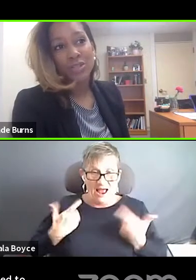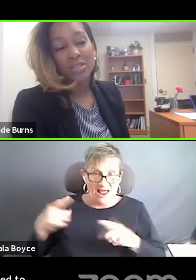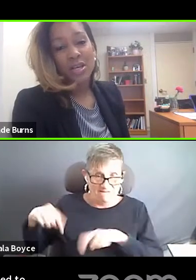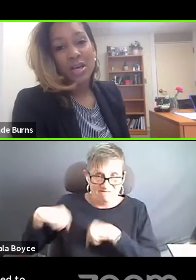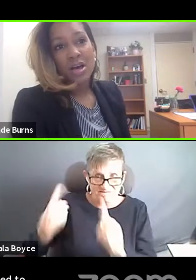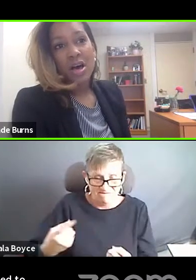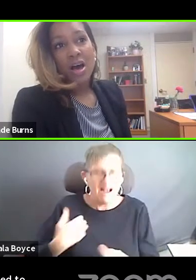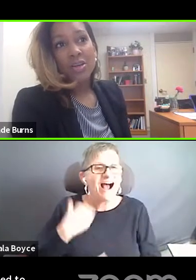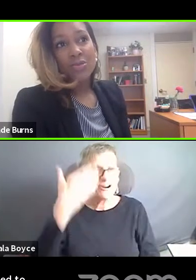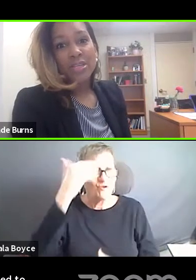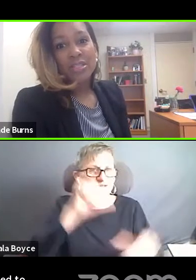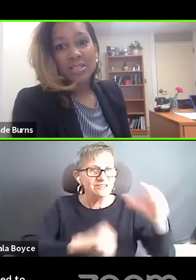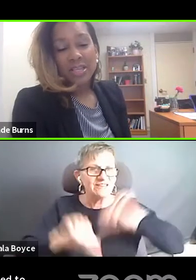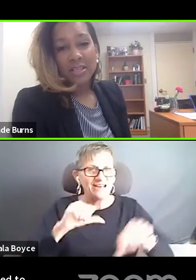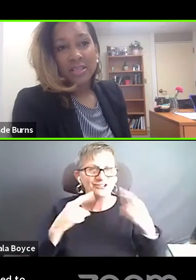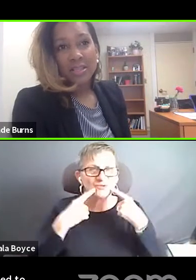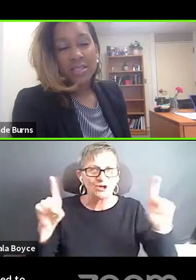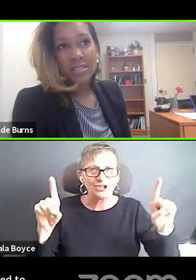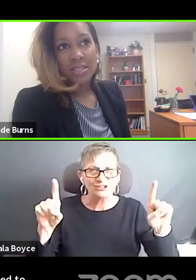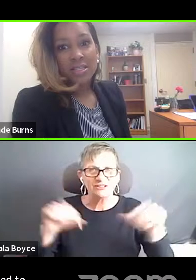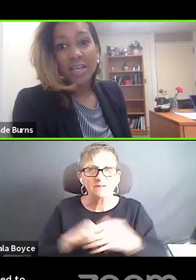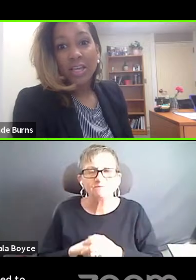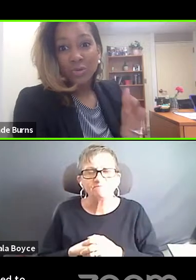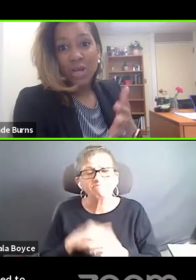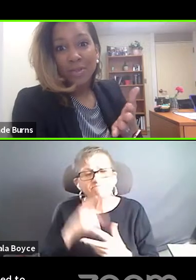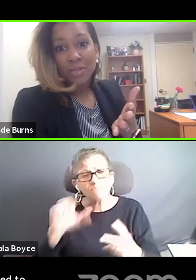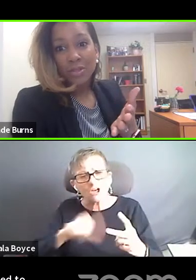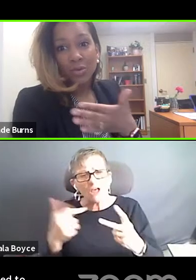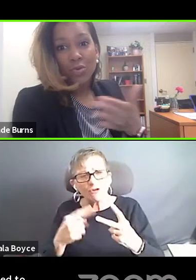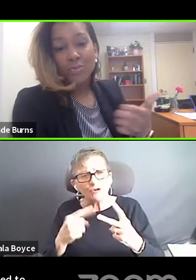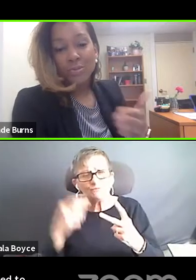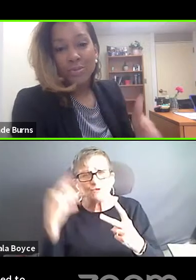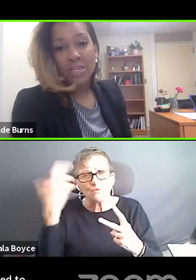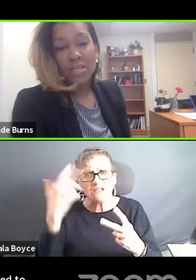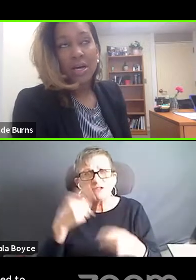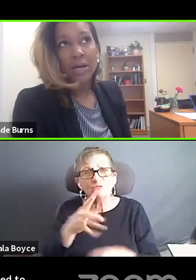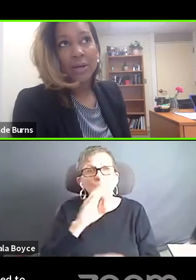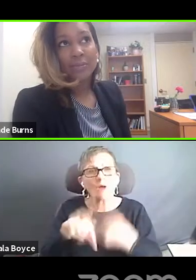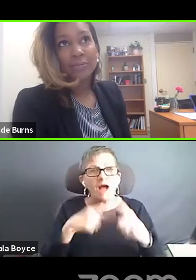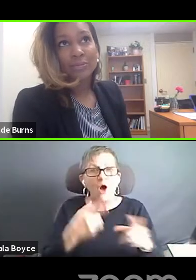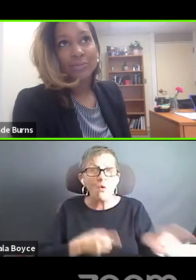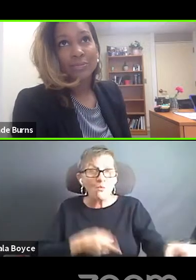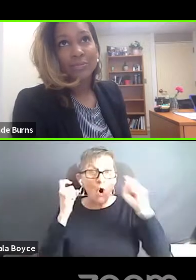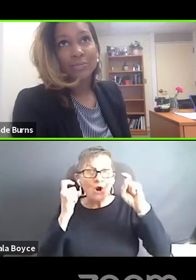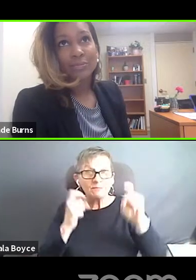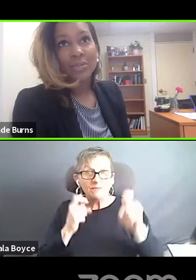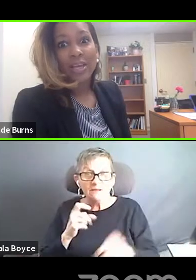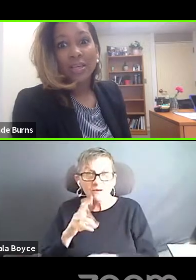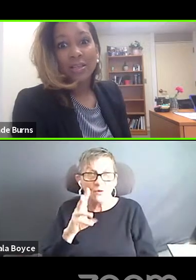science works. Another reason is that this is, like you were talking about, the warp speed.